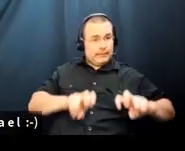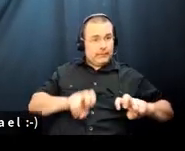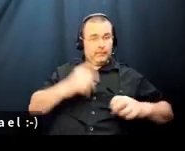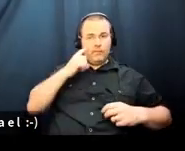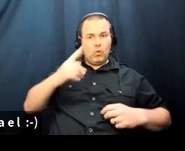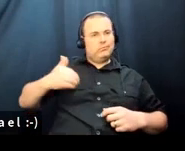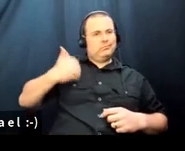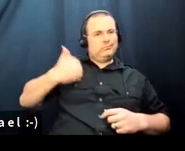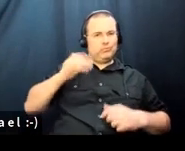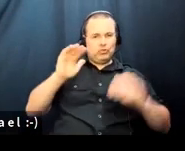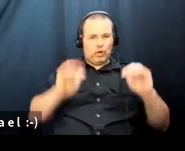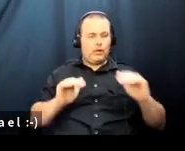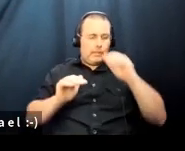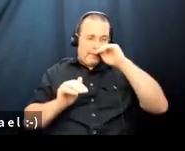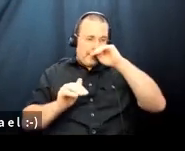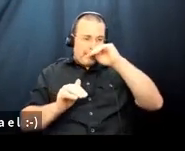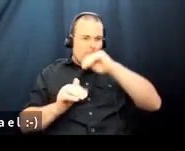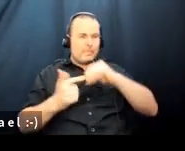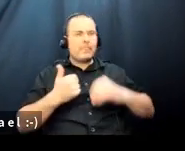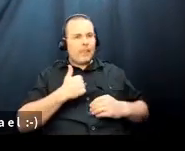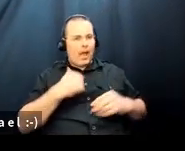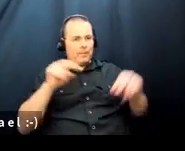much at how they approach something,